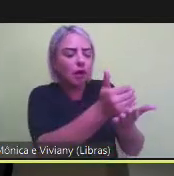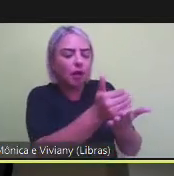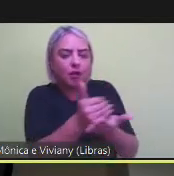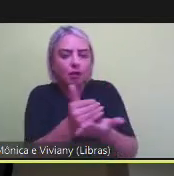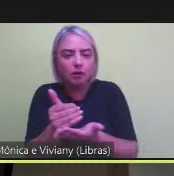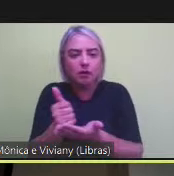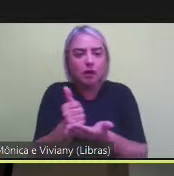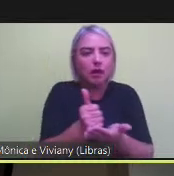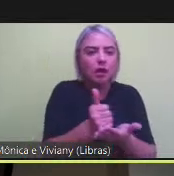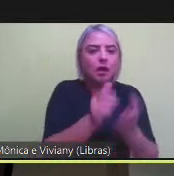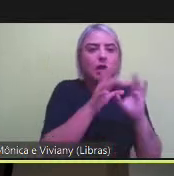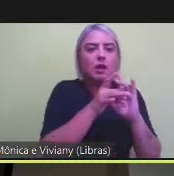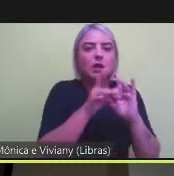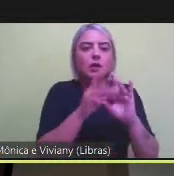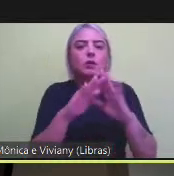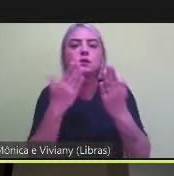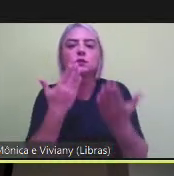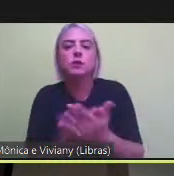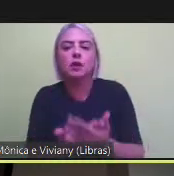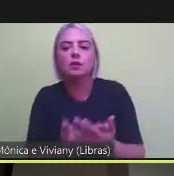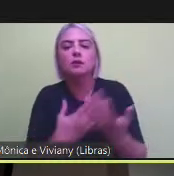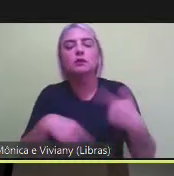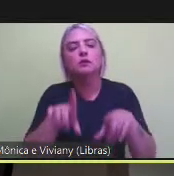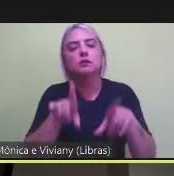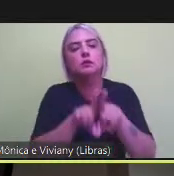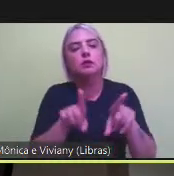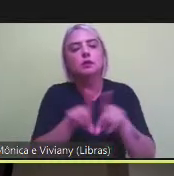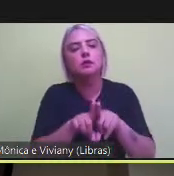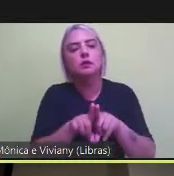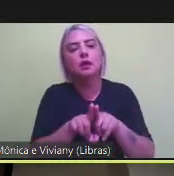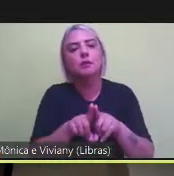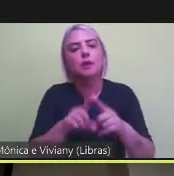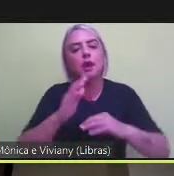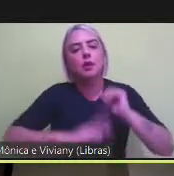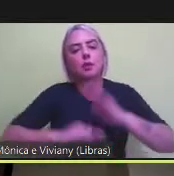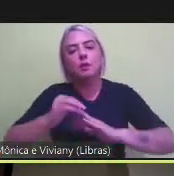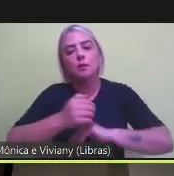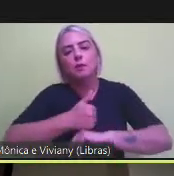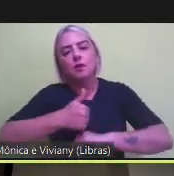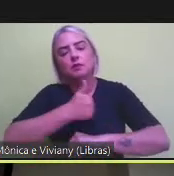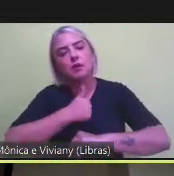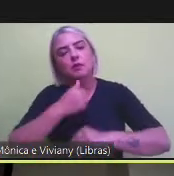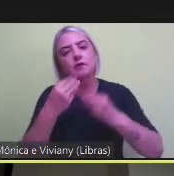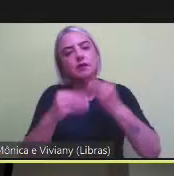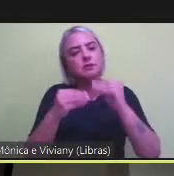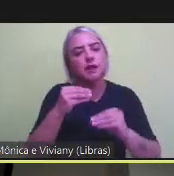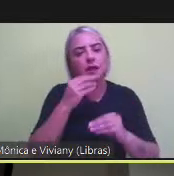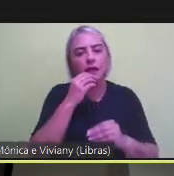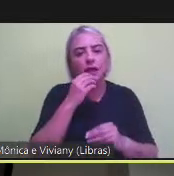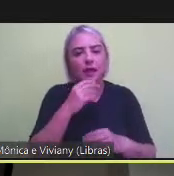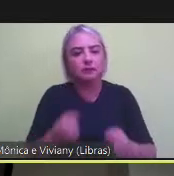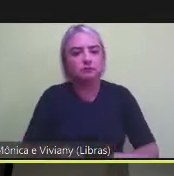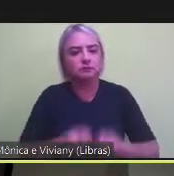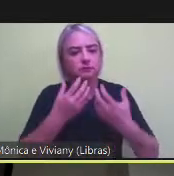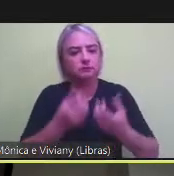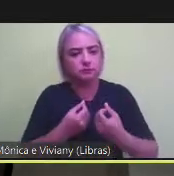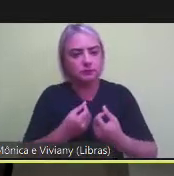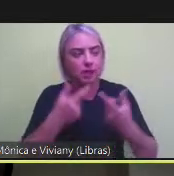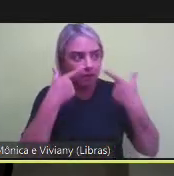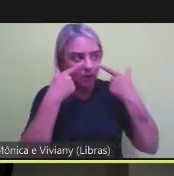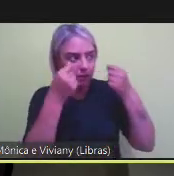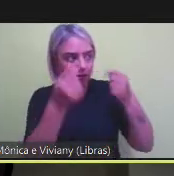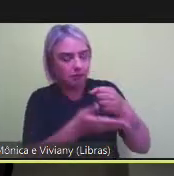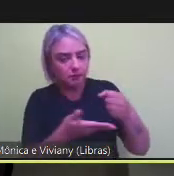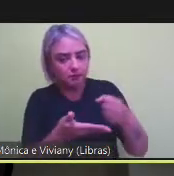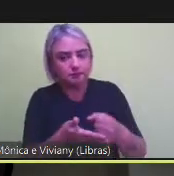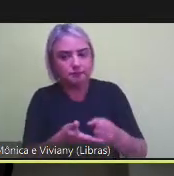that takes data in school context and also with professionals that are part of the cares